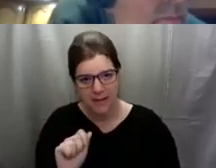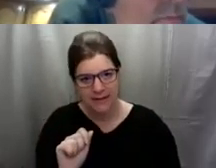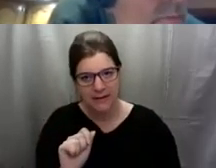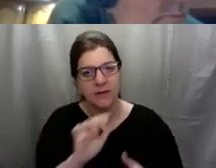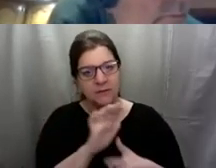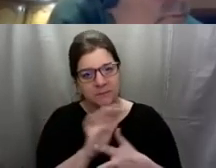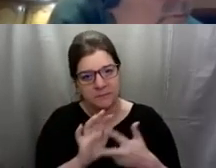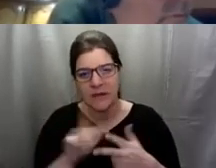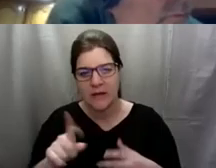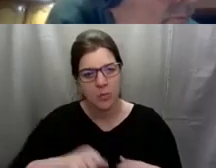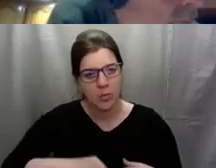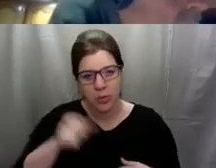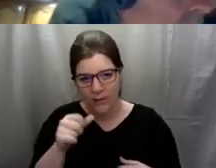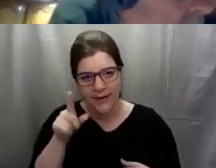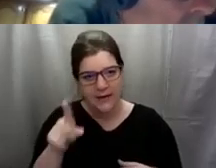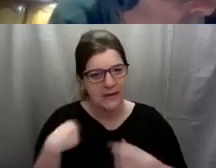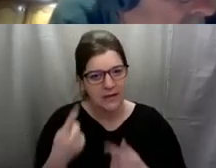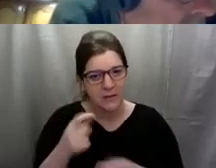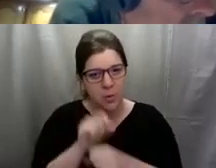something he is very proud of and has been working on.